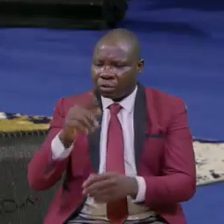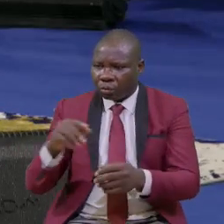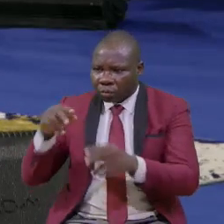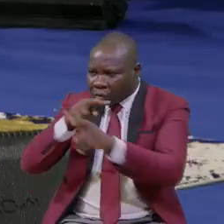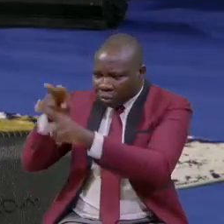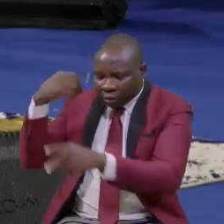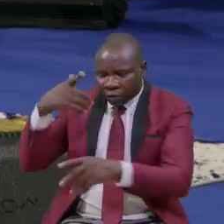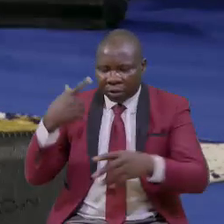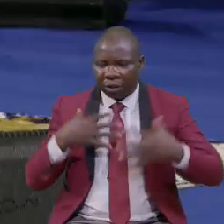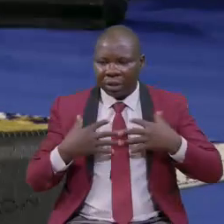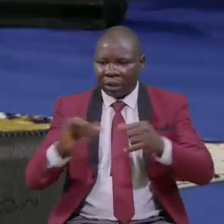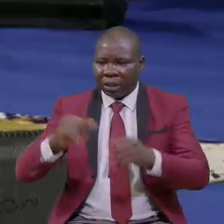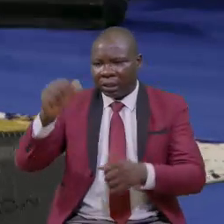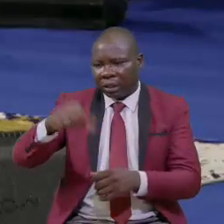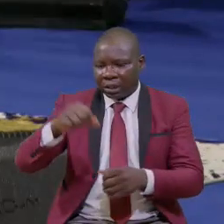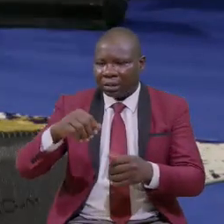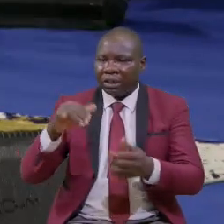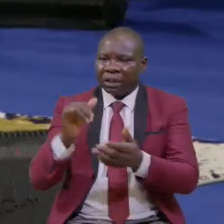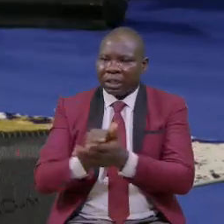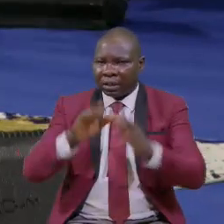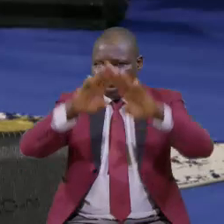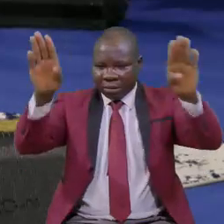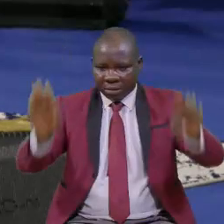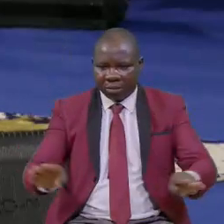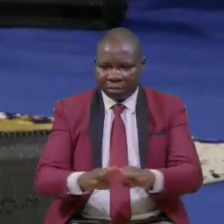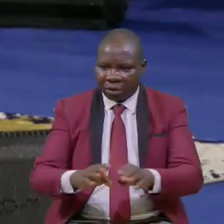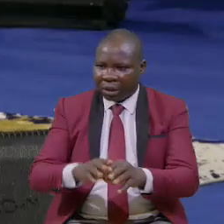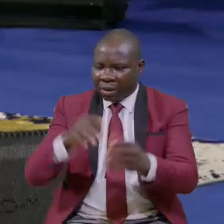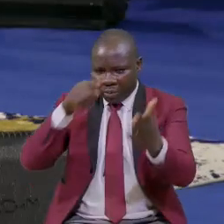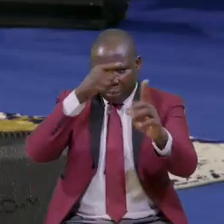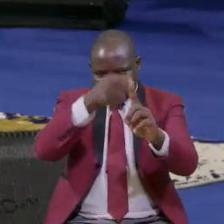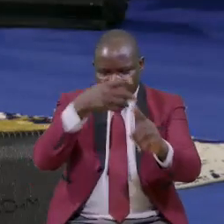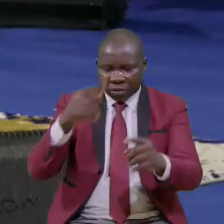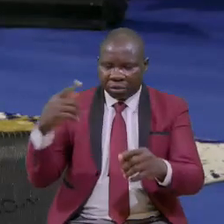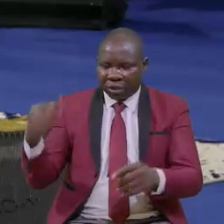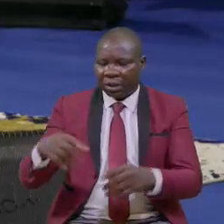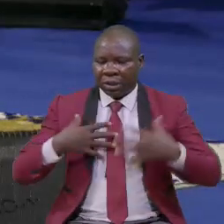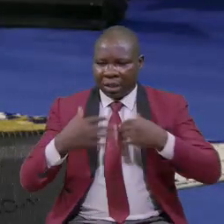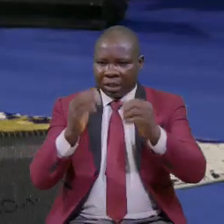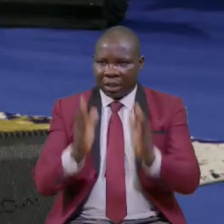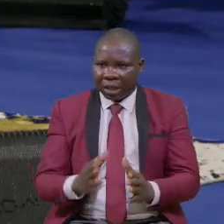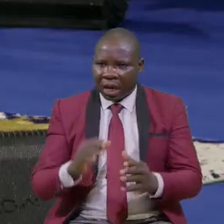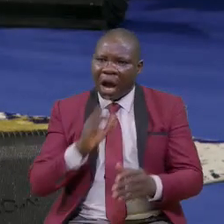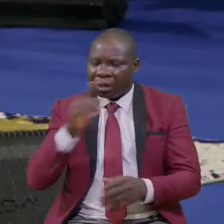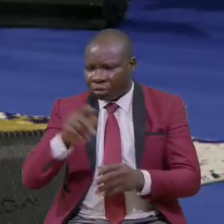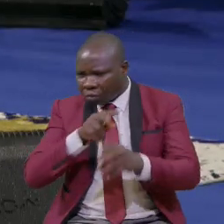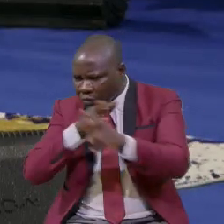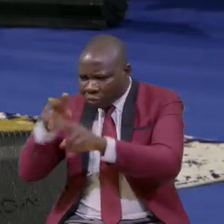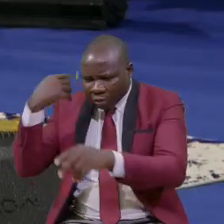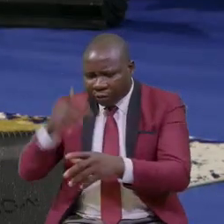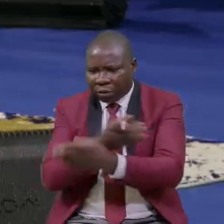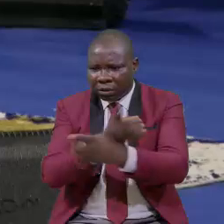healer. You have healing tonight. Are you looking for deliverance? Yes. Look at that sign. It points